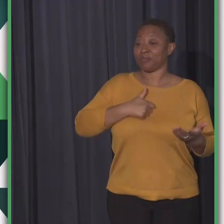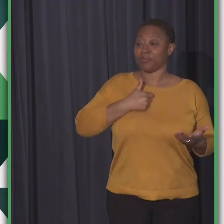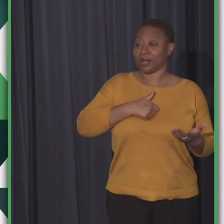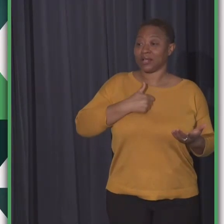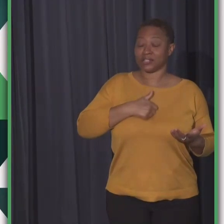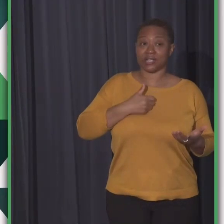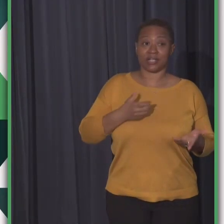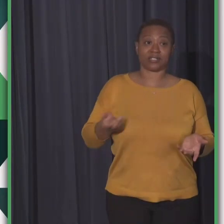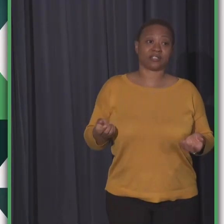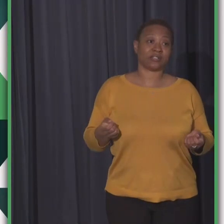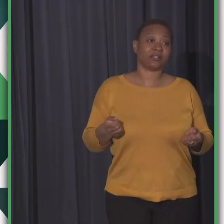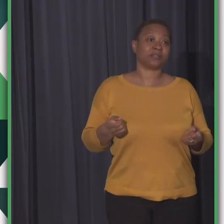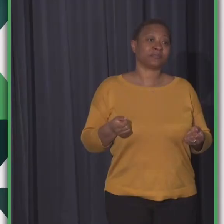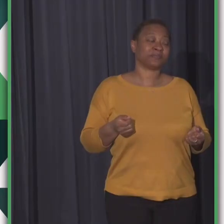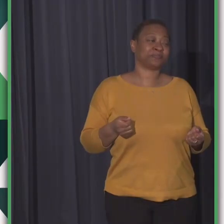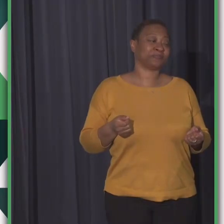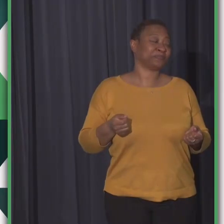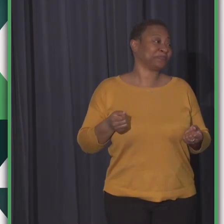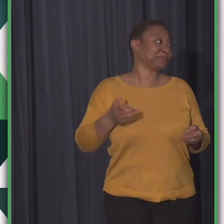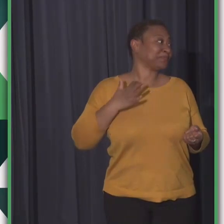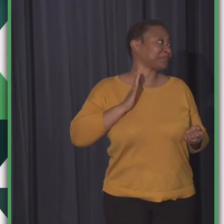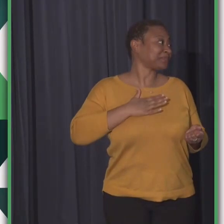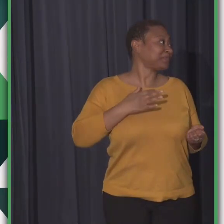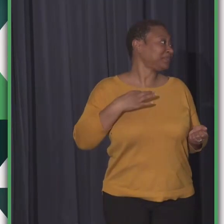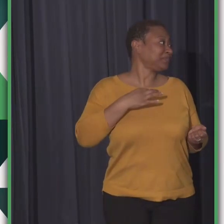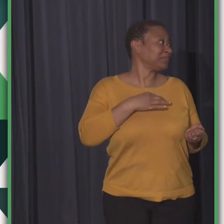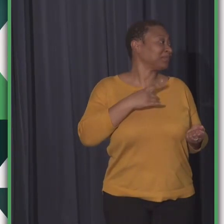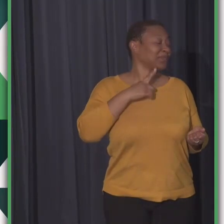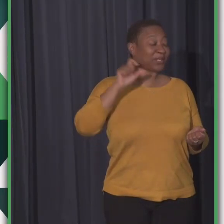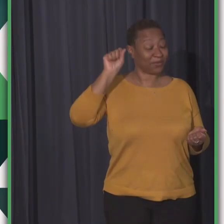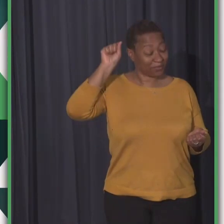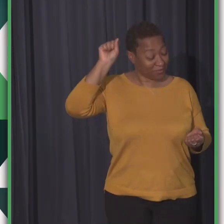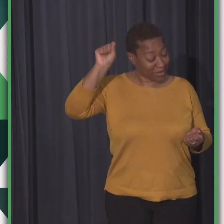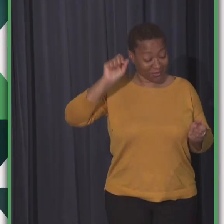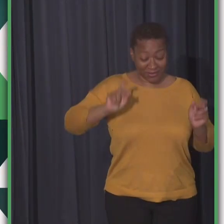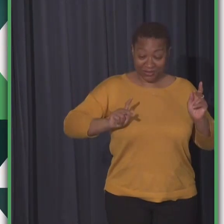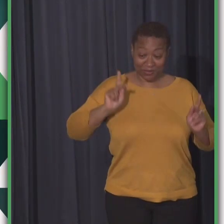apologize. We will, Power to the people.